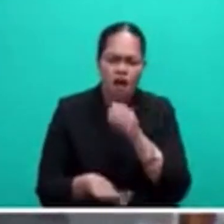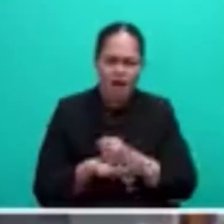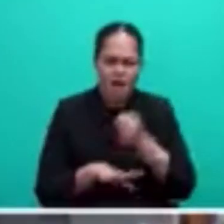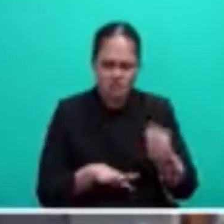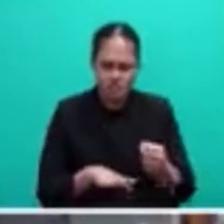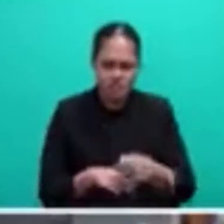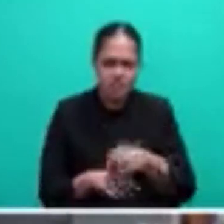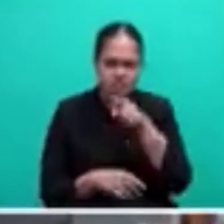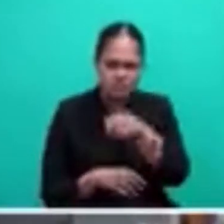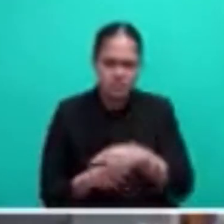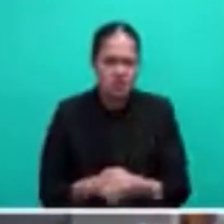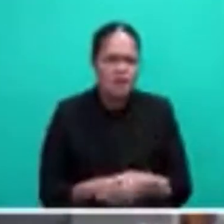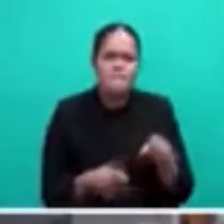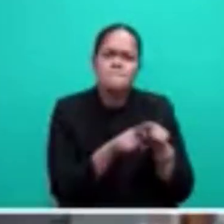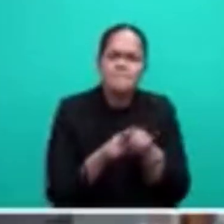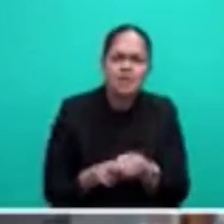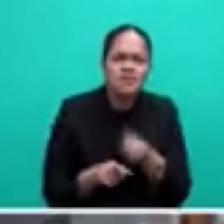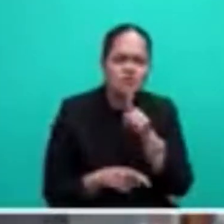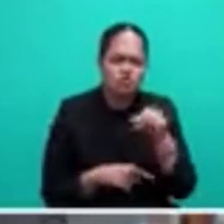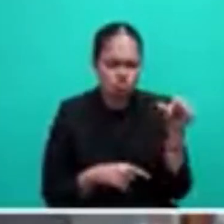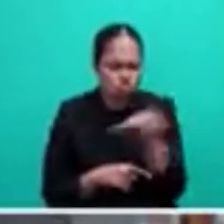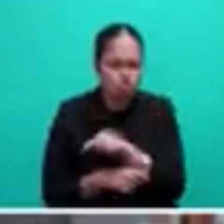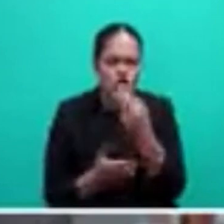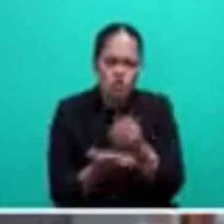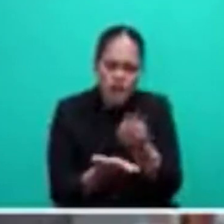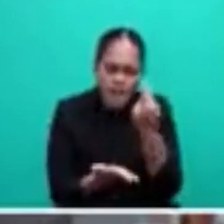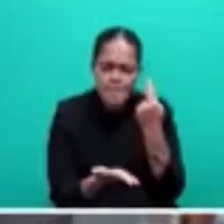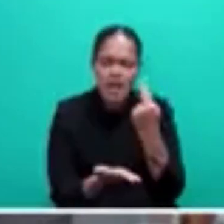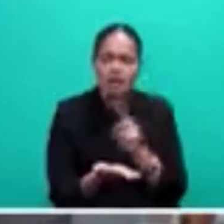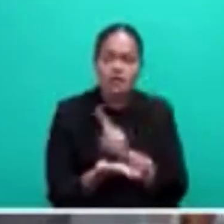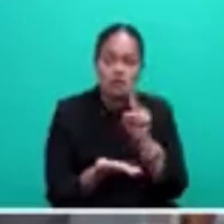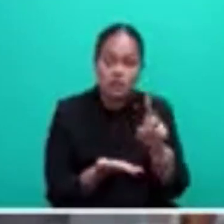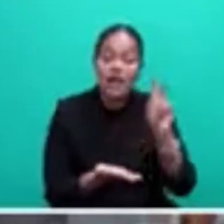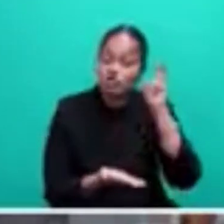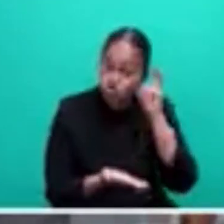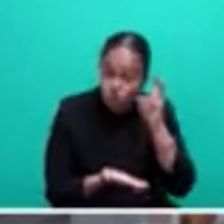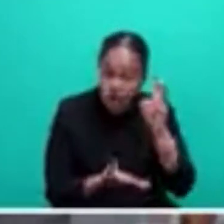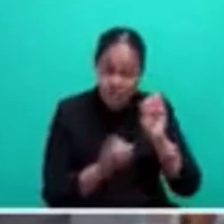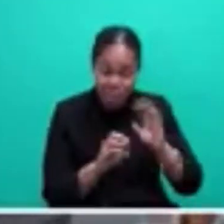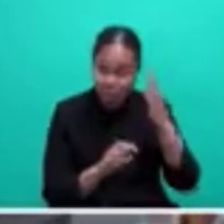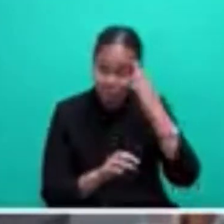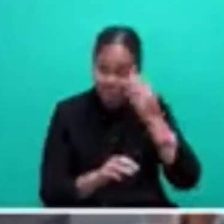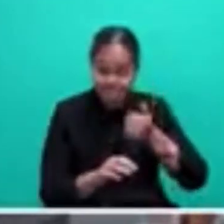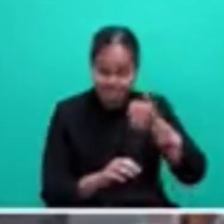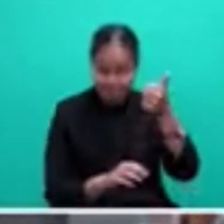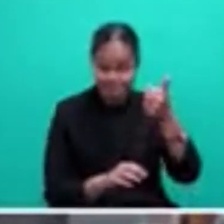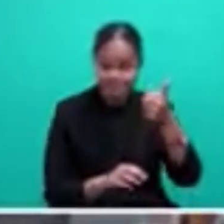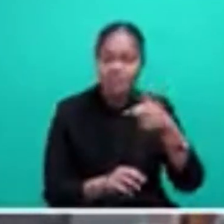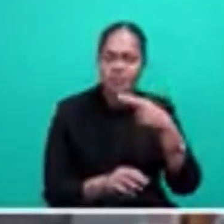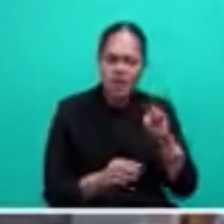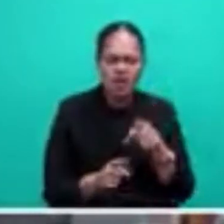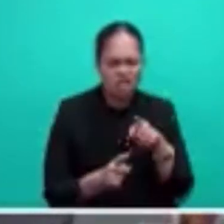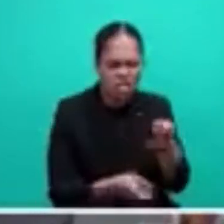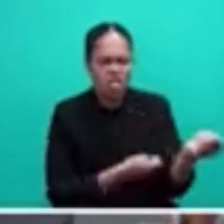they can find meaningful employment, they need to be rehabilitated and trained and then put to employment. You just pull them off the street